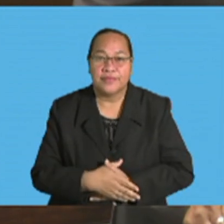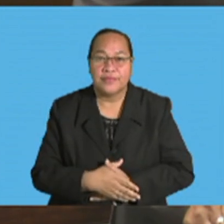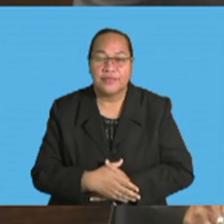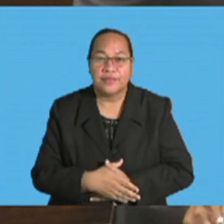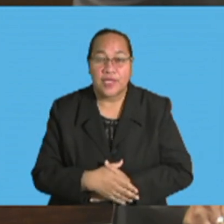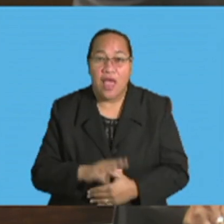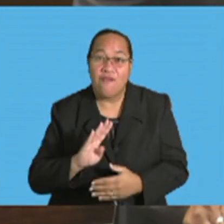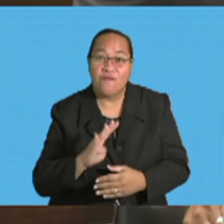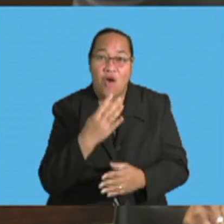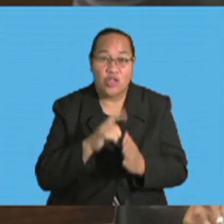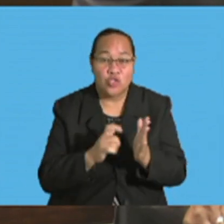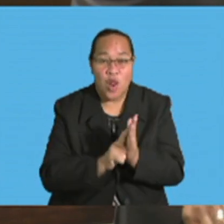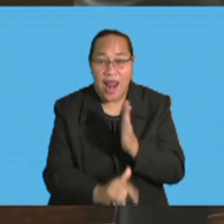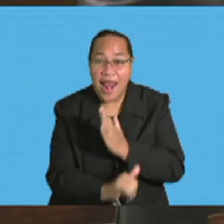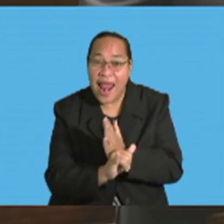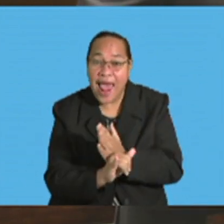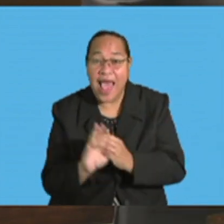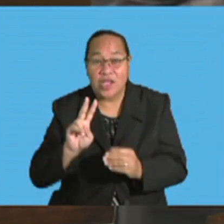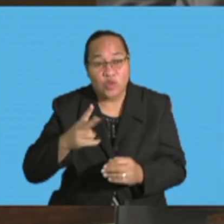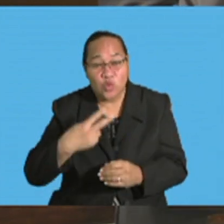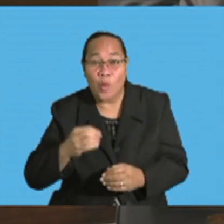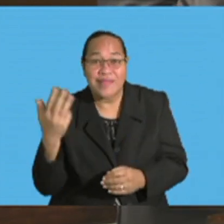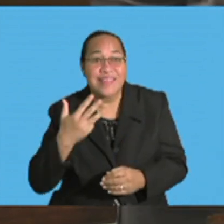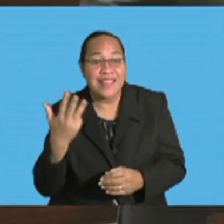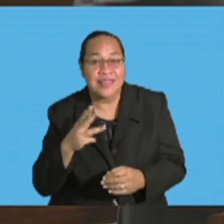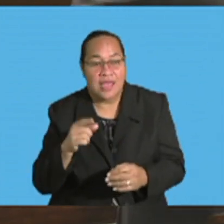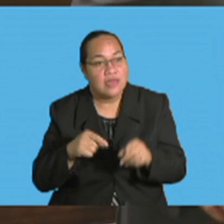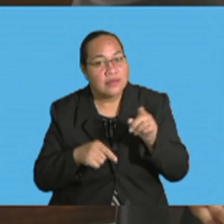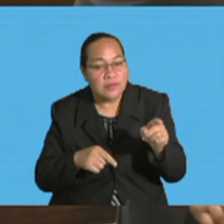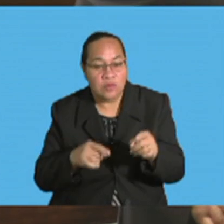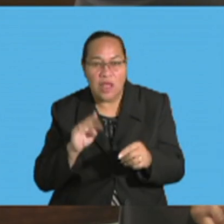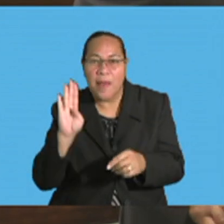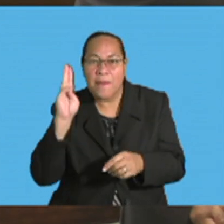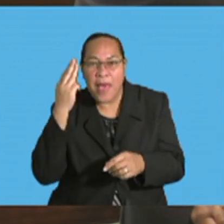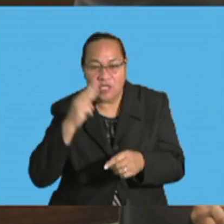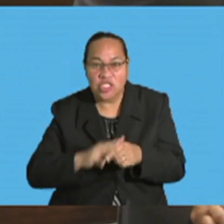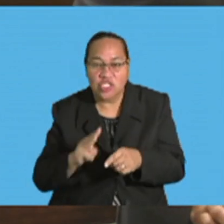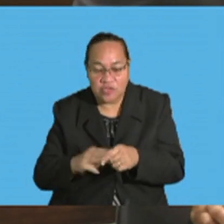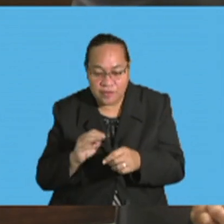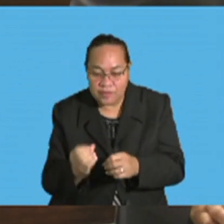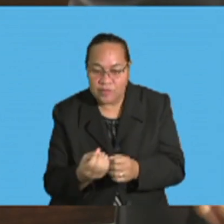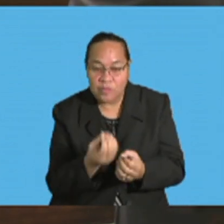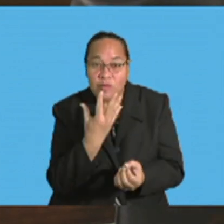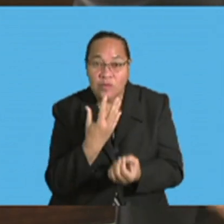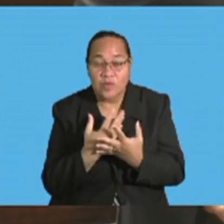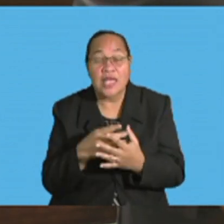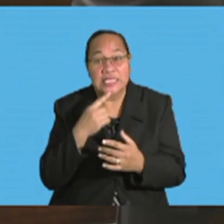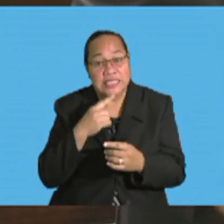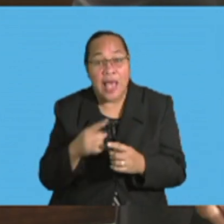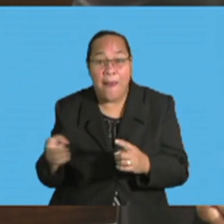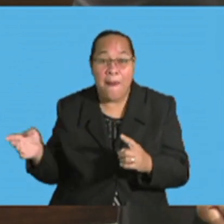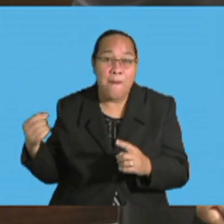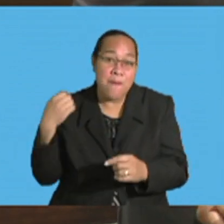On 4th July 2019, Bulitabo posted a message on his Facebook that contained the following: "Murder